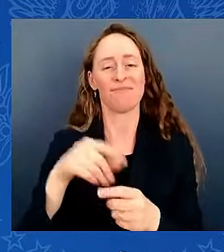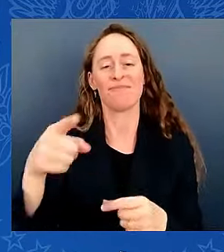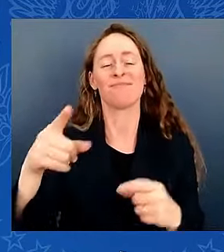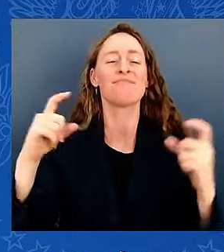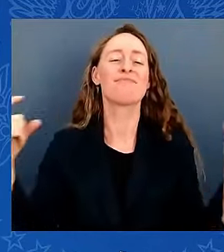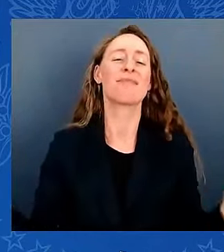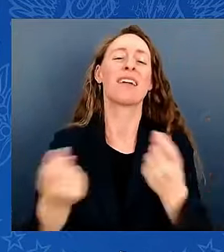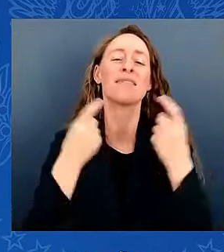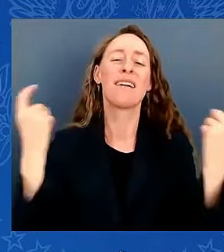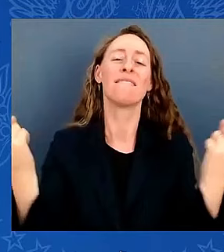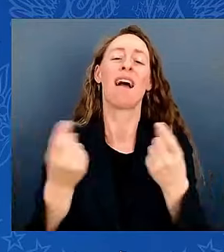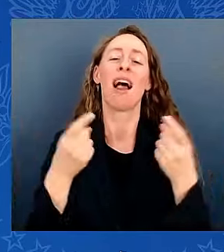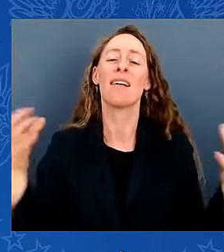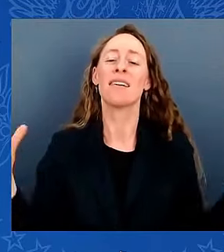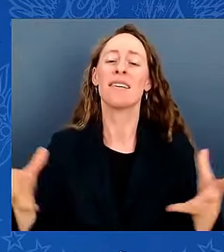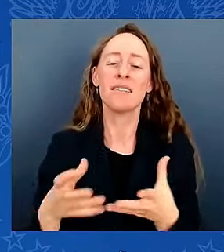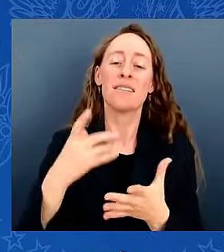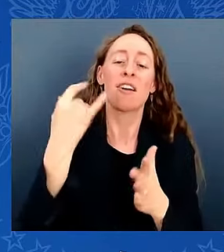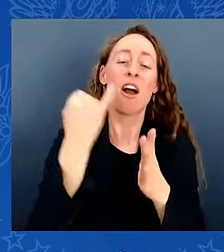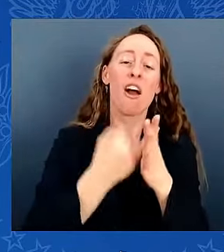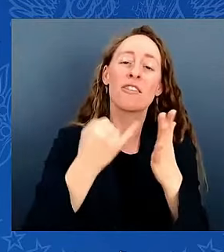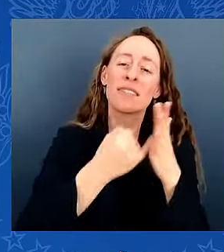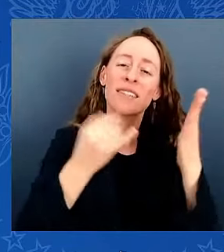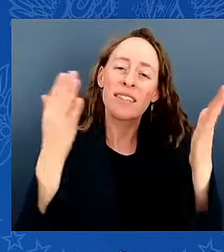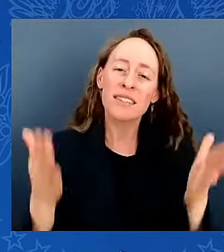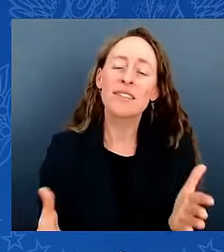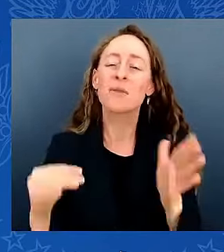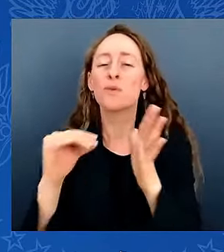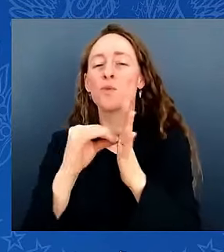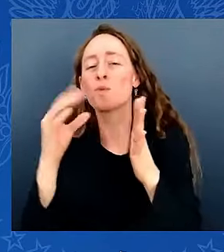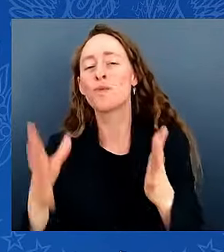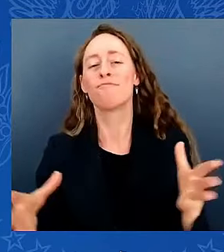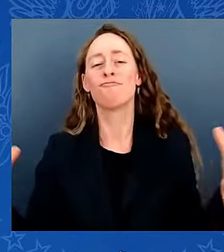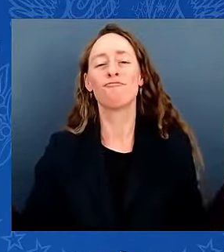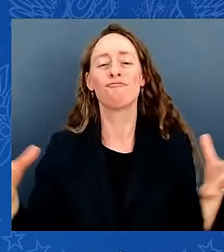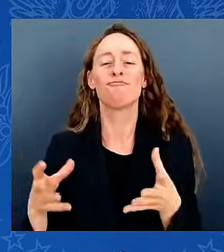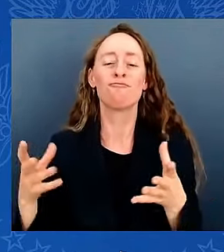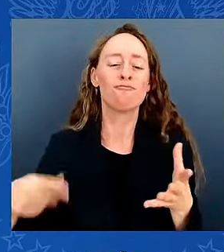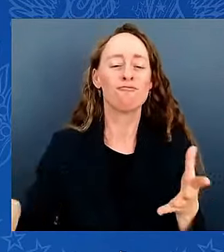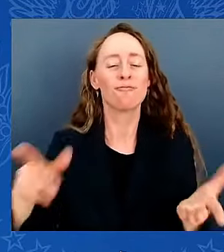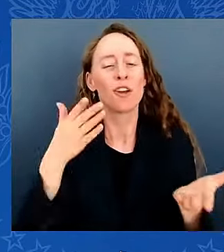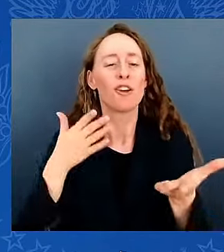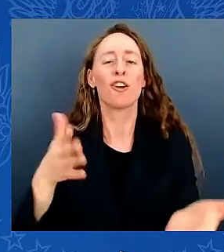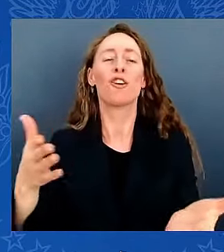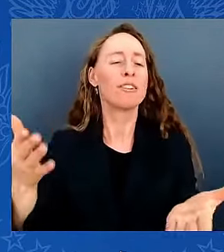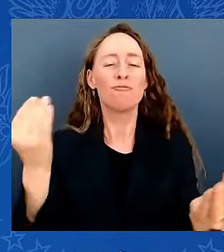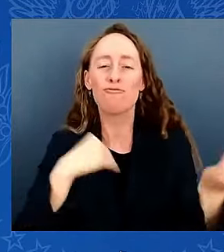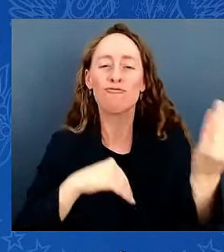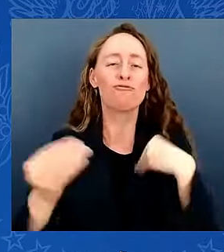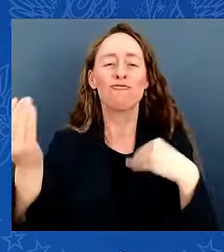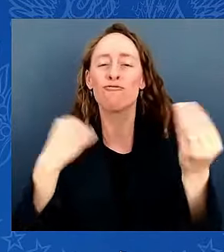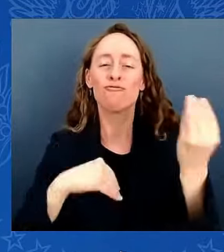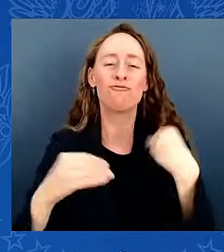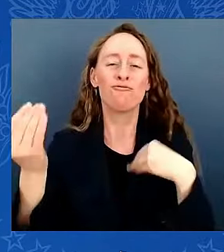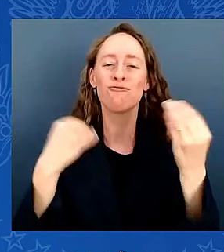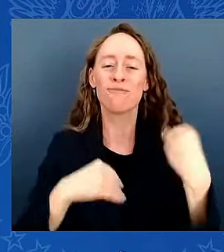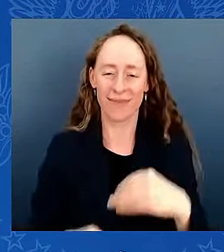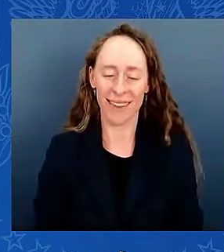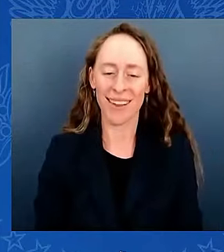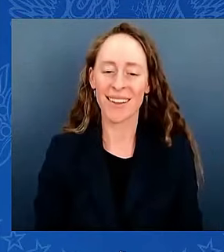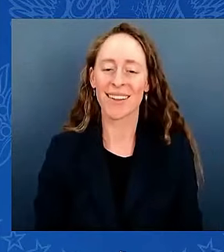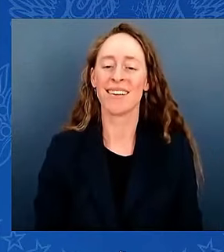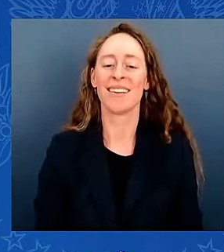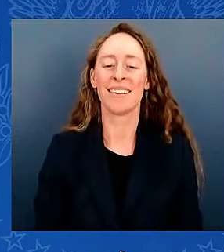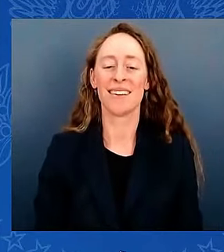it's not just about having a good time, because we do that at the cookout, but it's more about celebrating Black excellence and building a legacy. And Vice